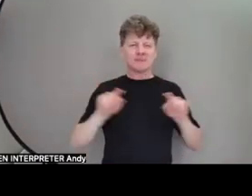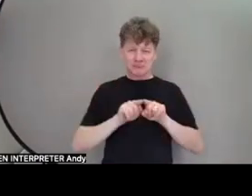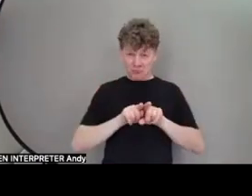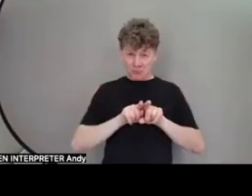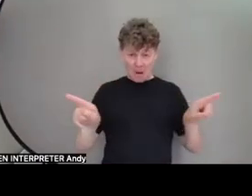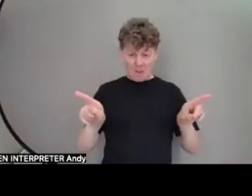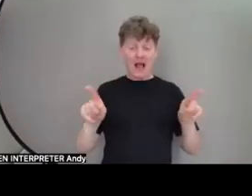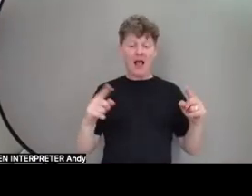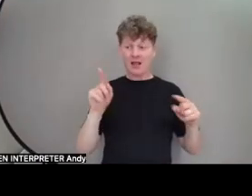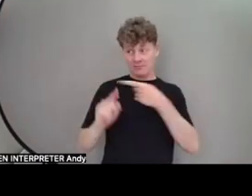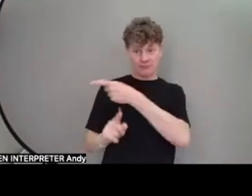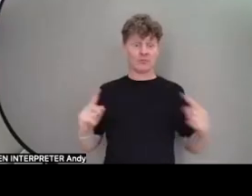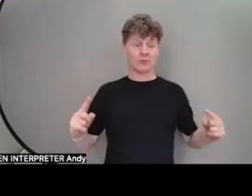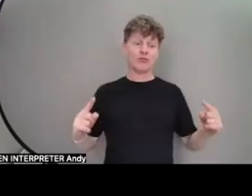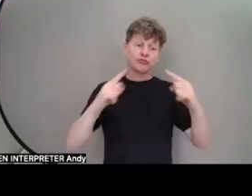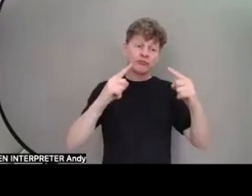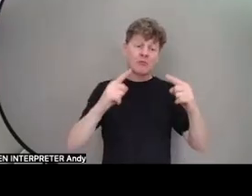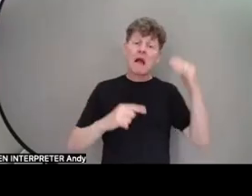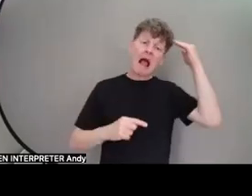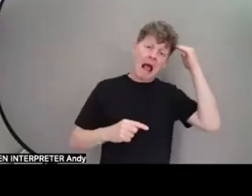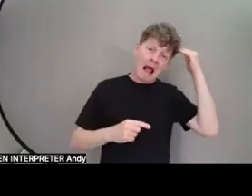to related ideas like head and soul.